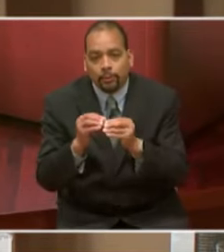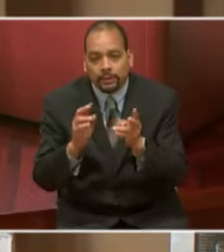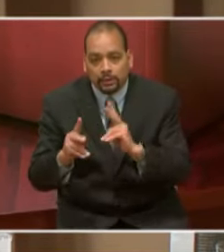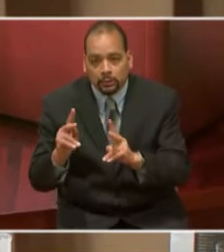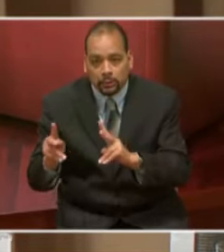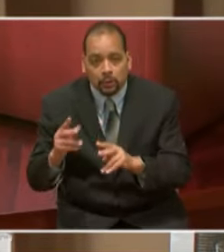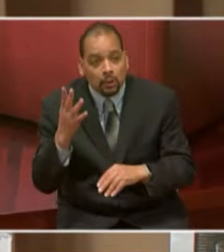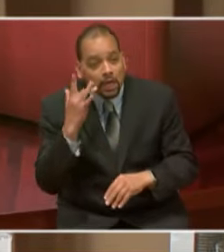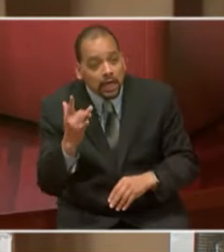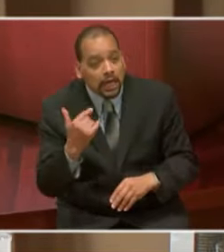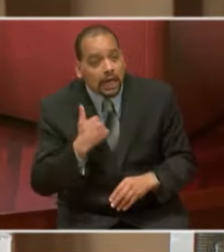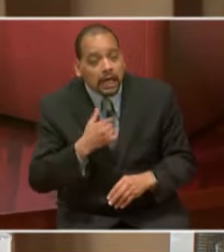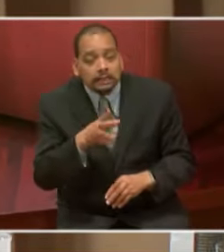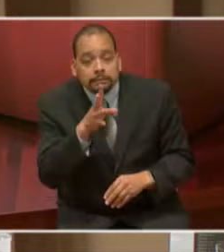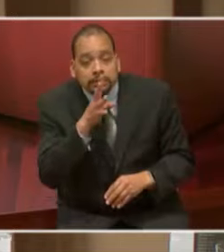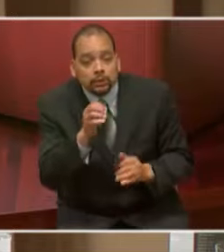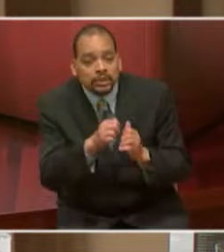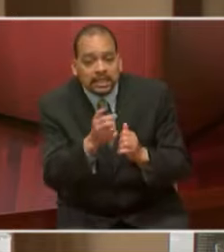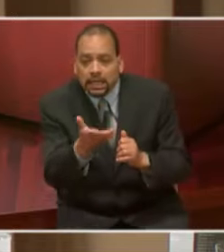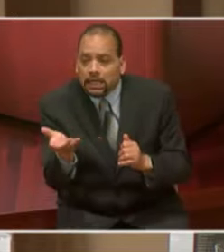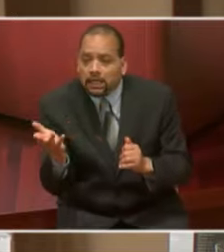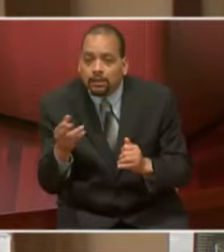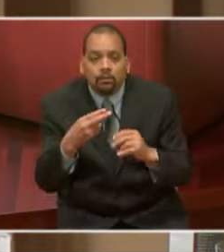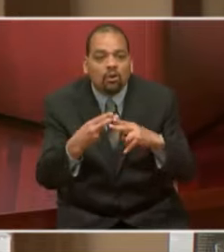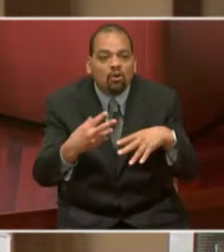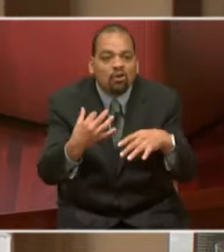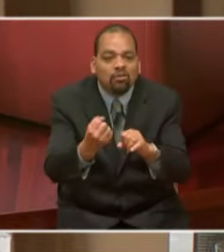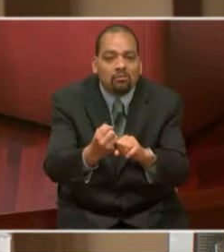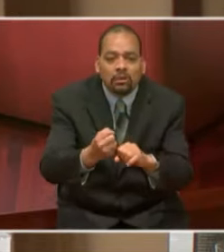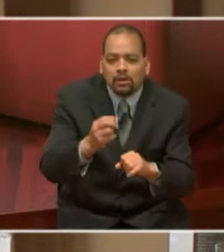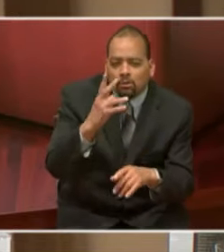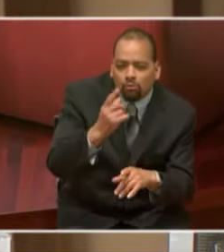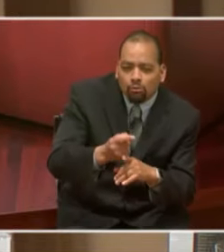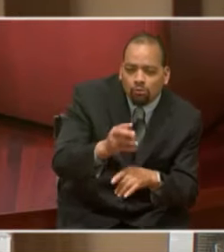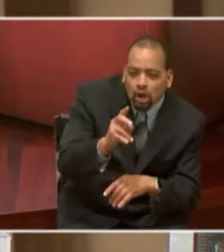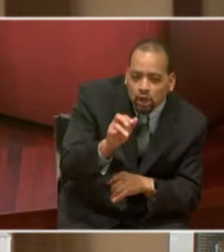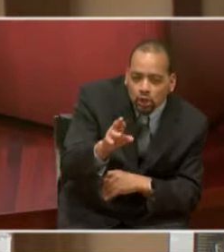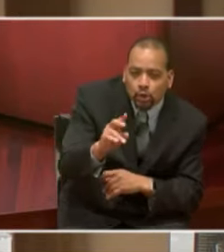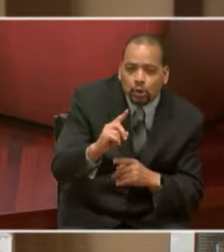of the Native American sites and spend some time.